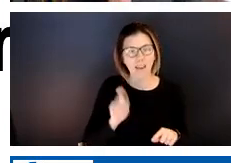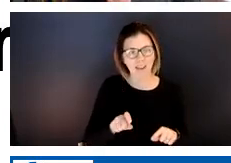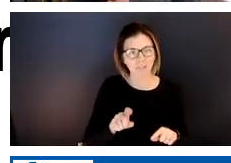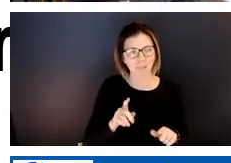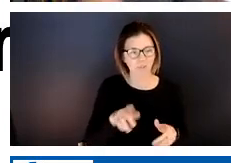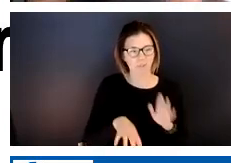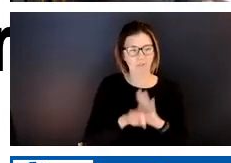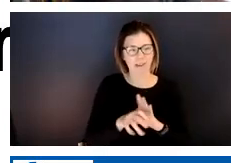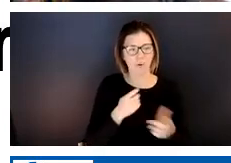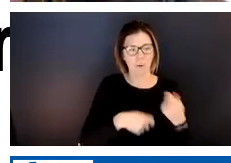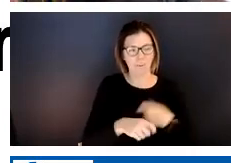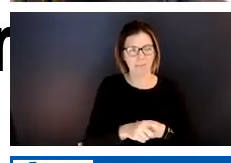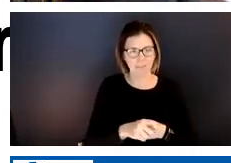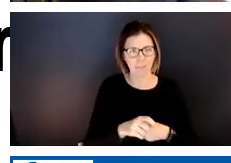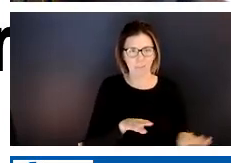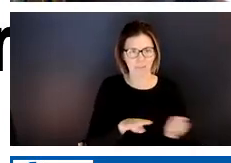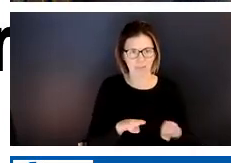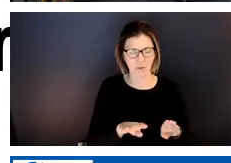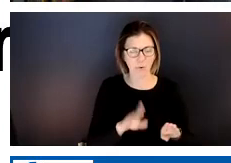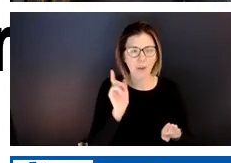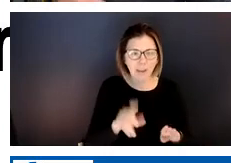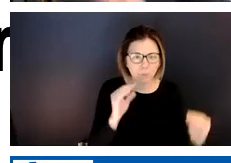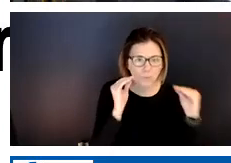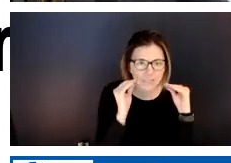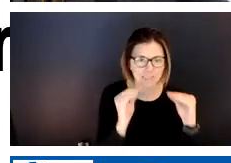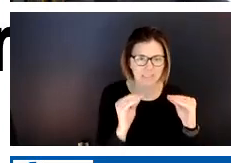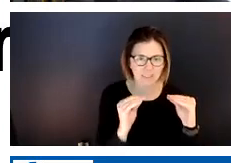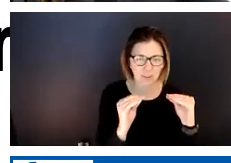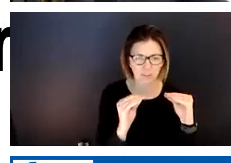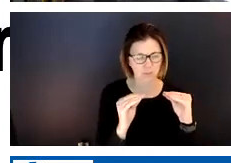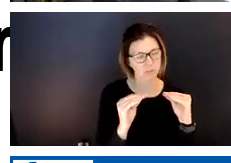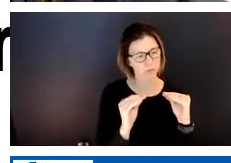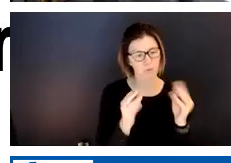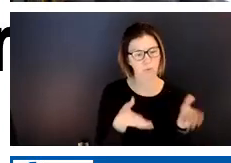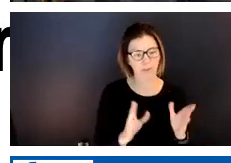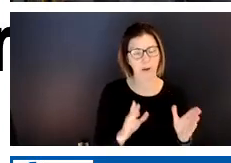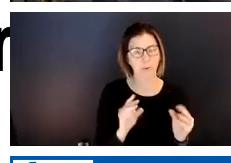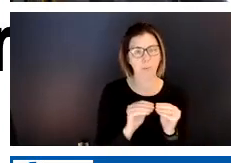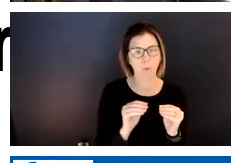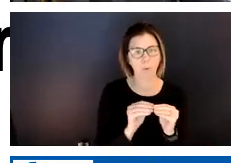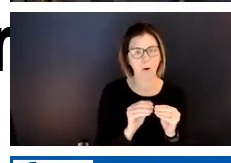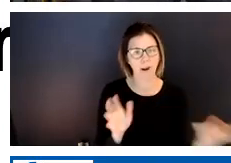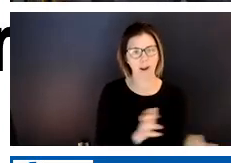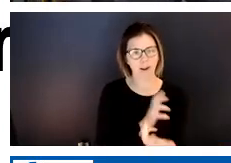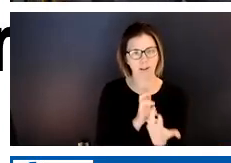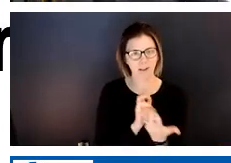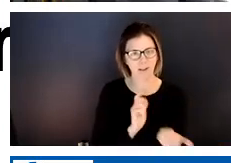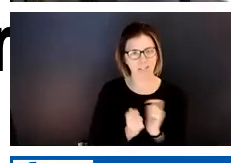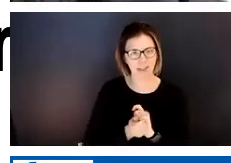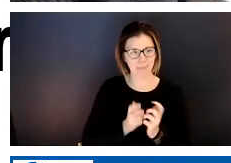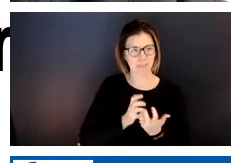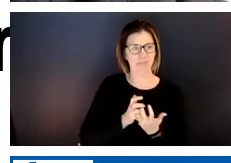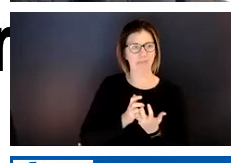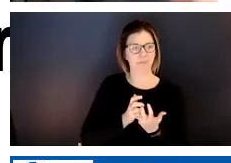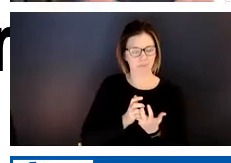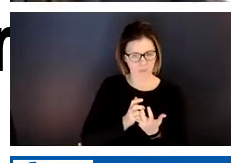replacement behaviors to teach that allow for a more adaptive sort of skill in replace of